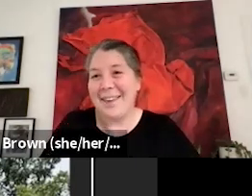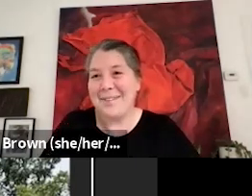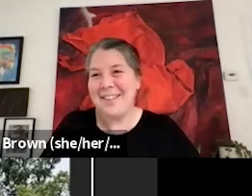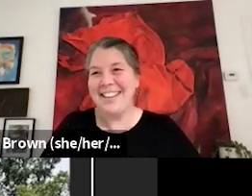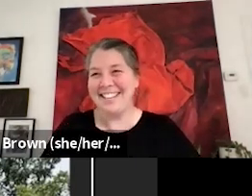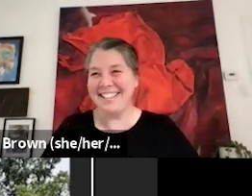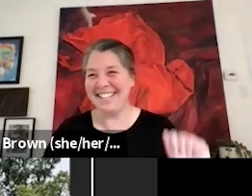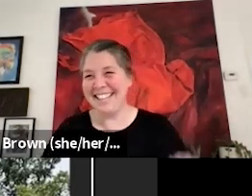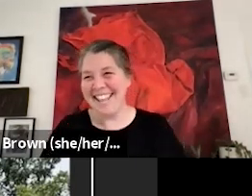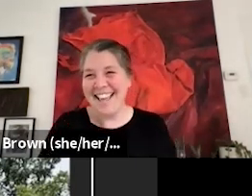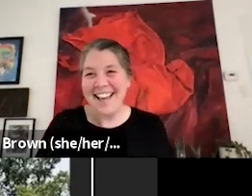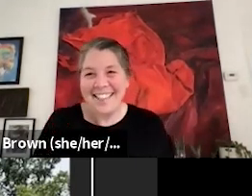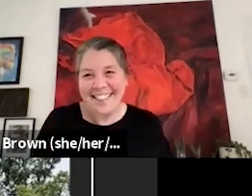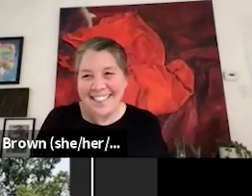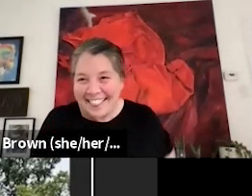Thank you.